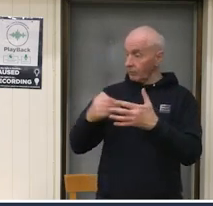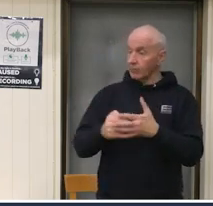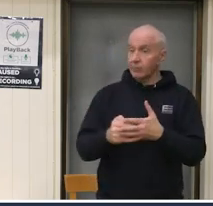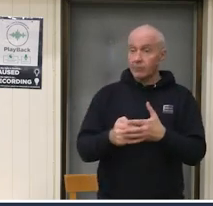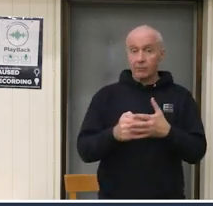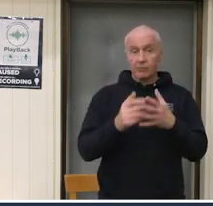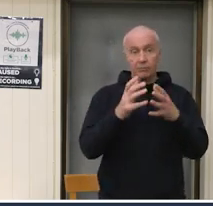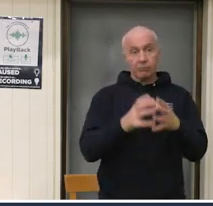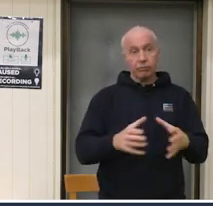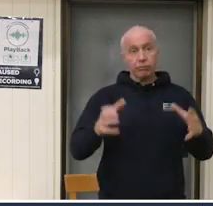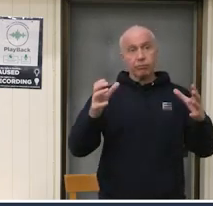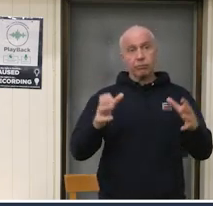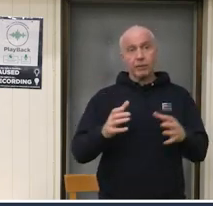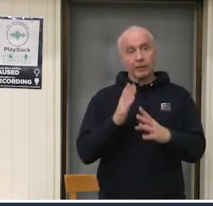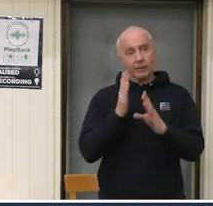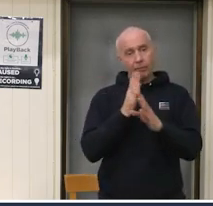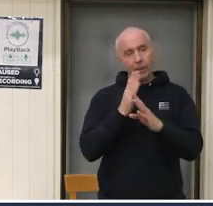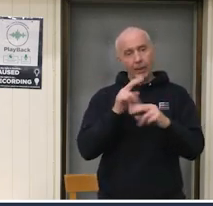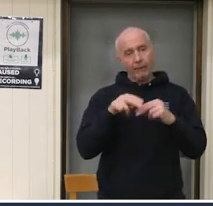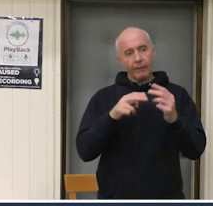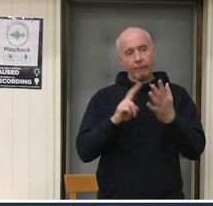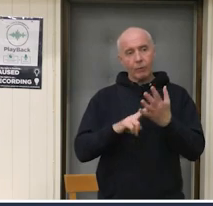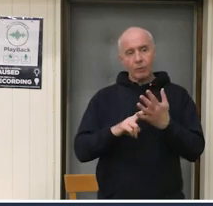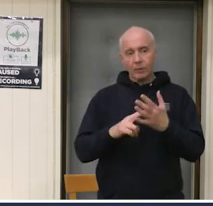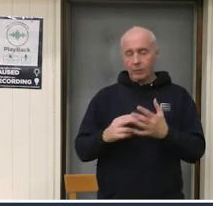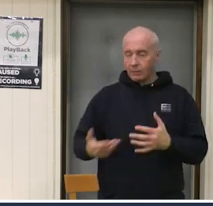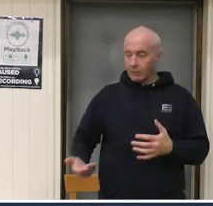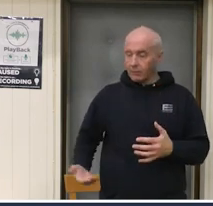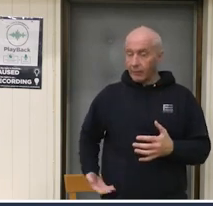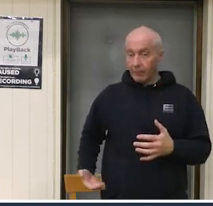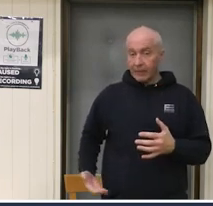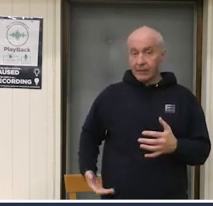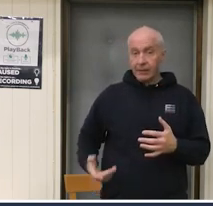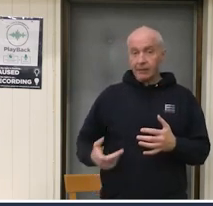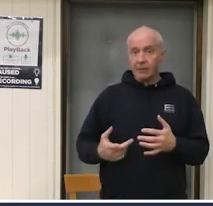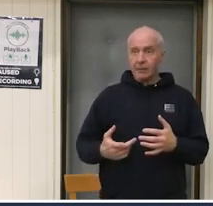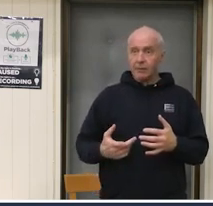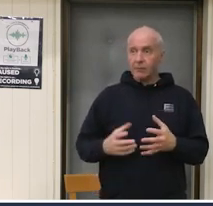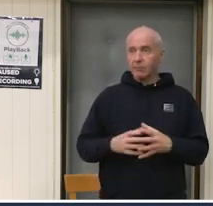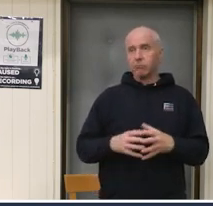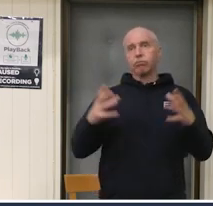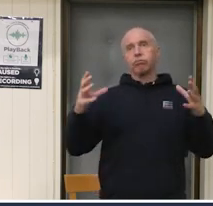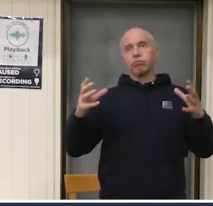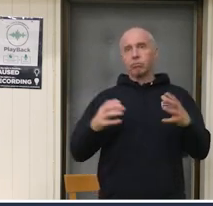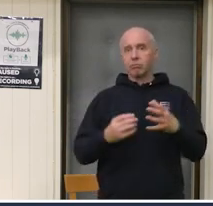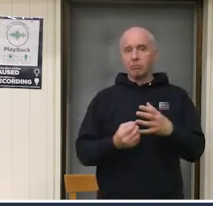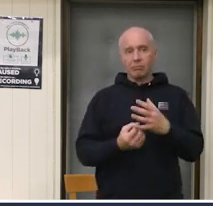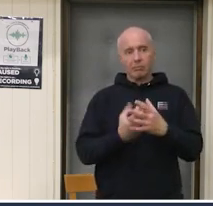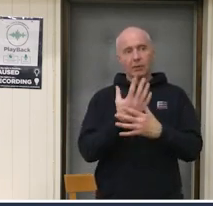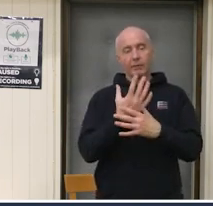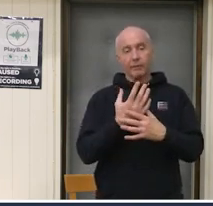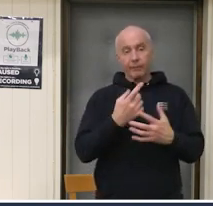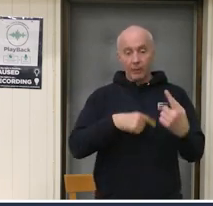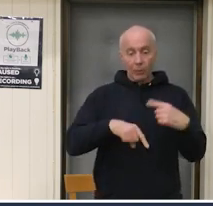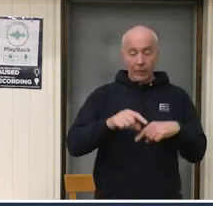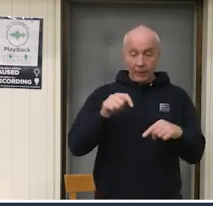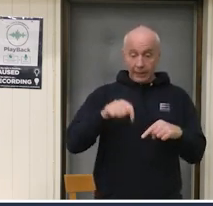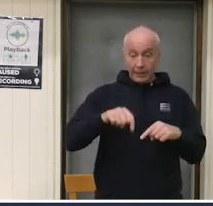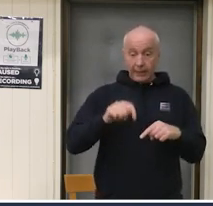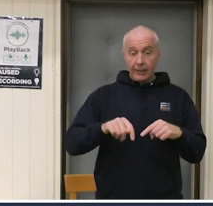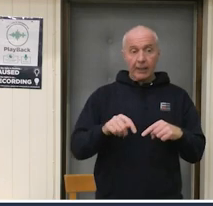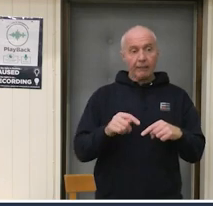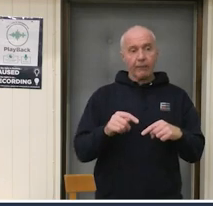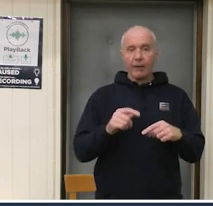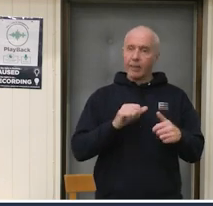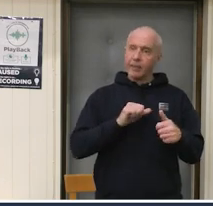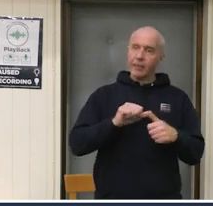in private fusion enterprise has exploded. And particularly, we have some of the best homegrown